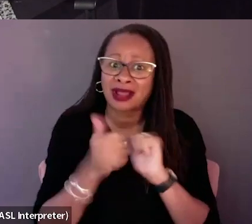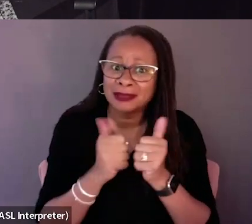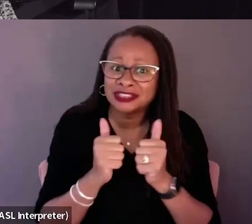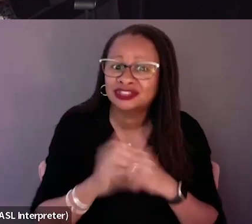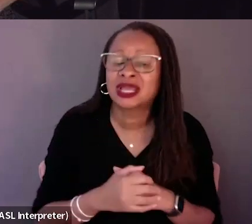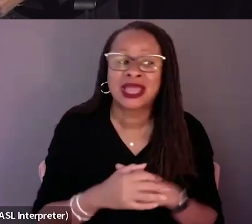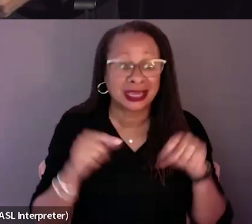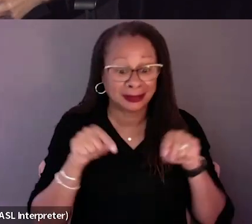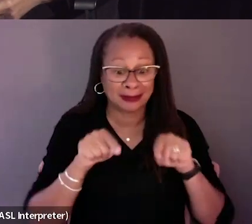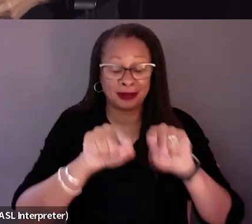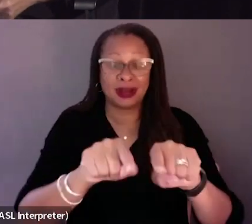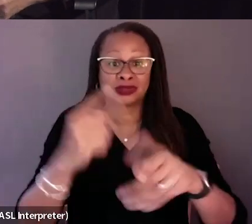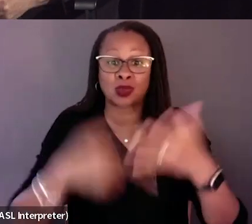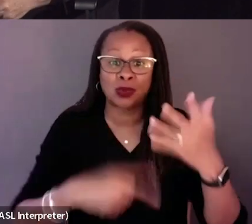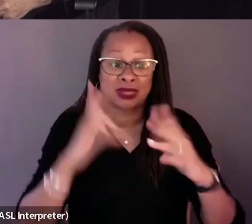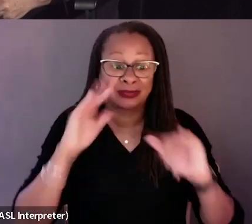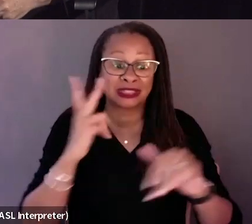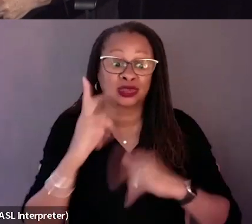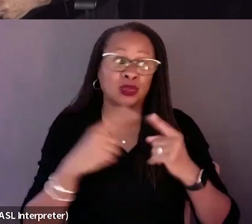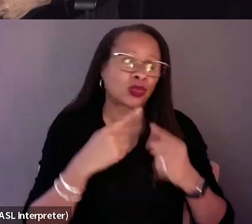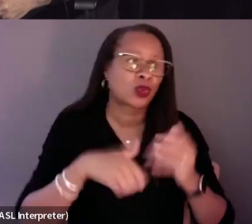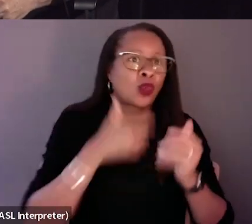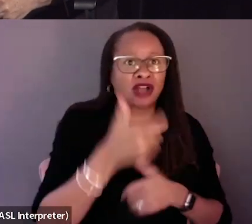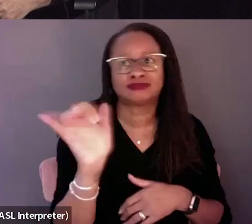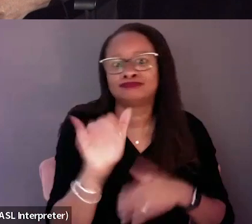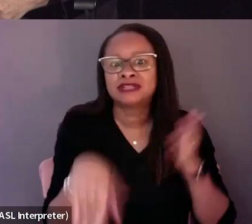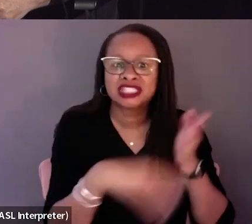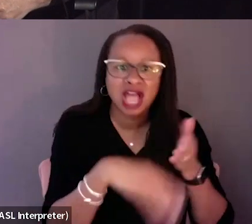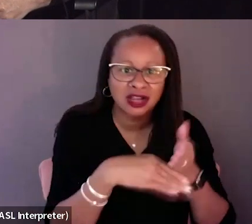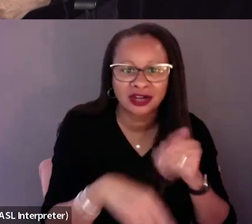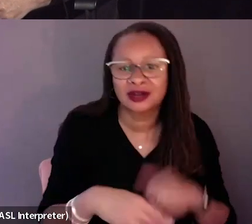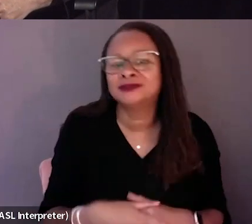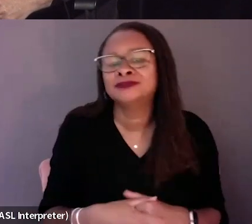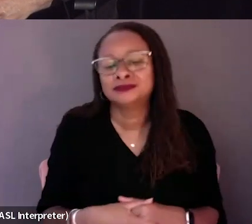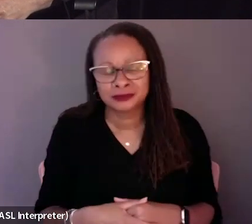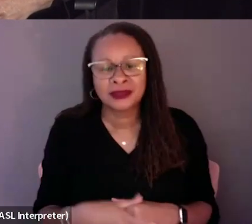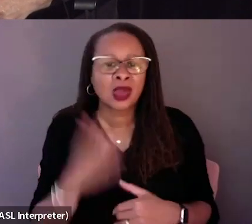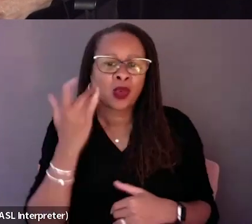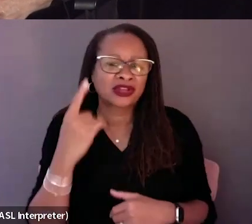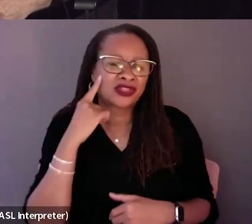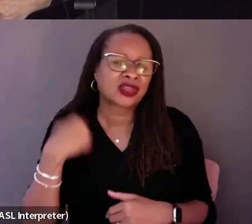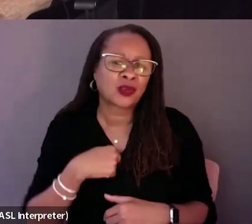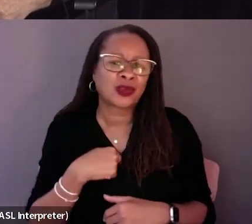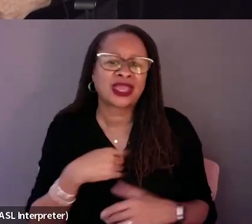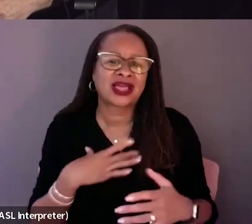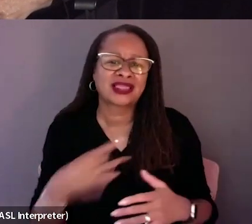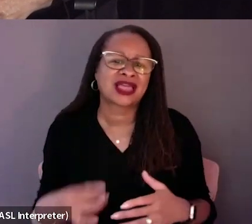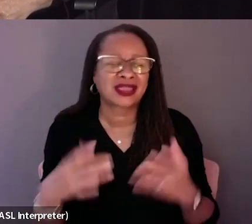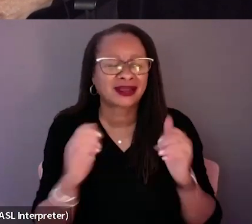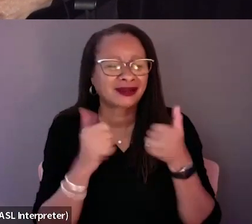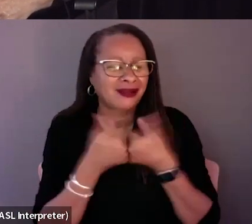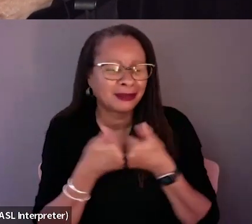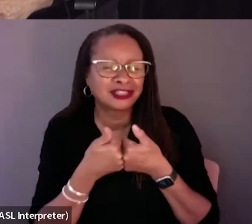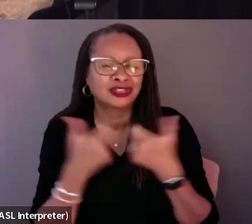we expect in a sporting arena. But why do you think we like competition so much? Why do we do this